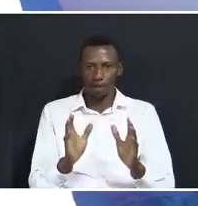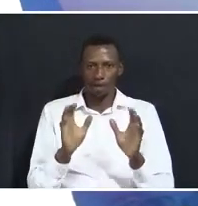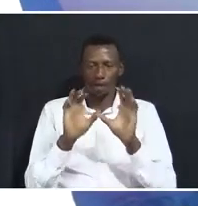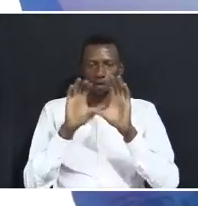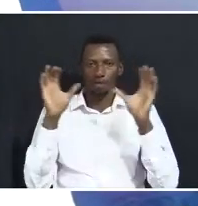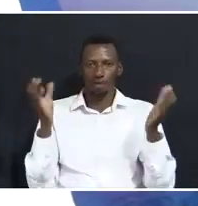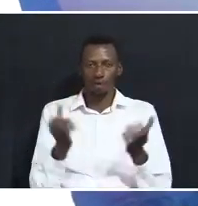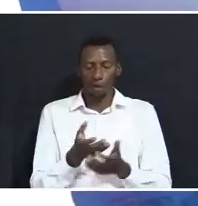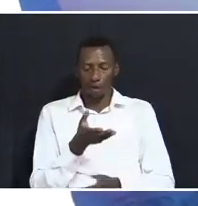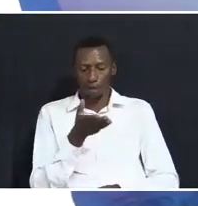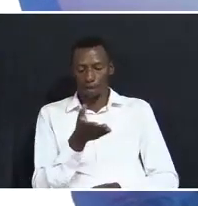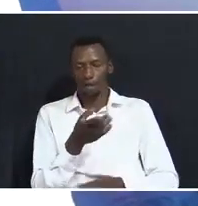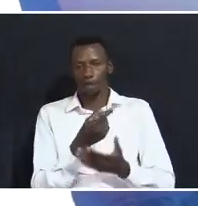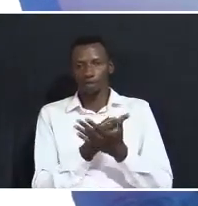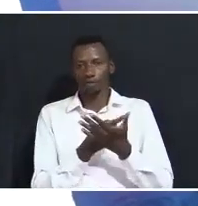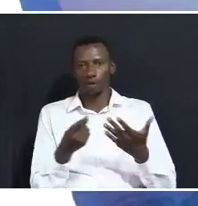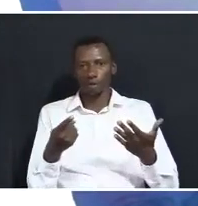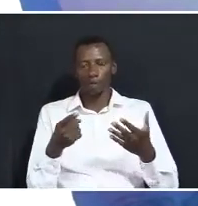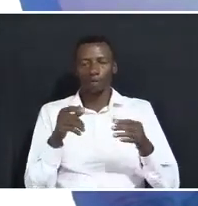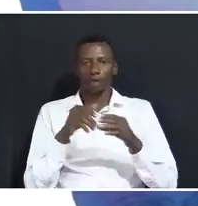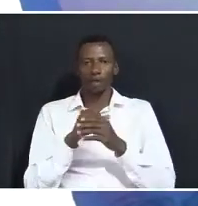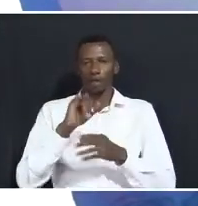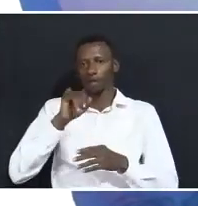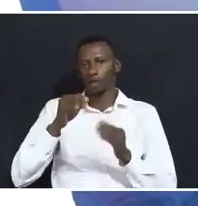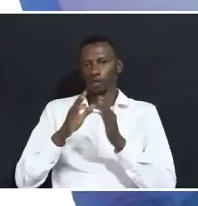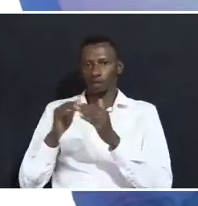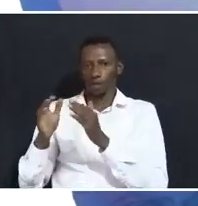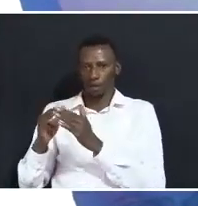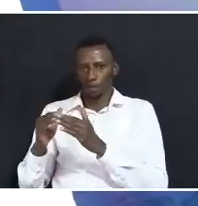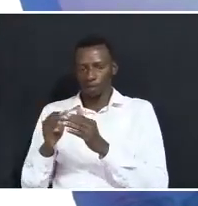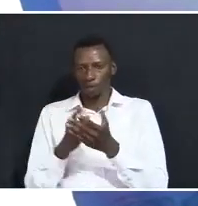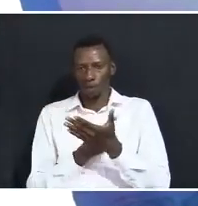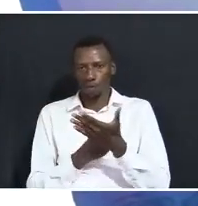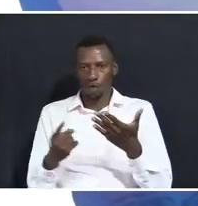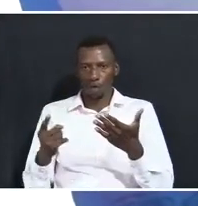Jerusalem. The week of the Passover was